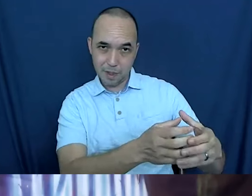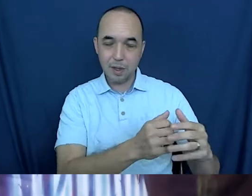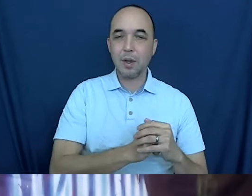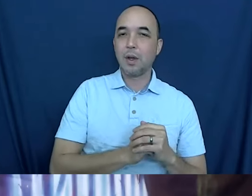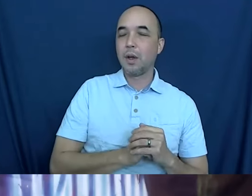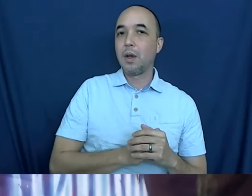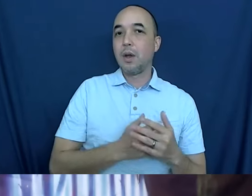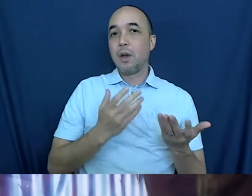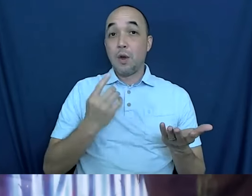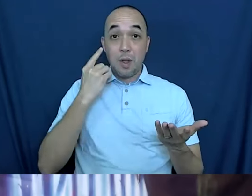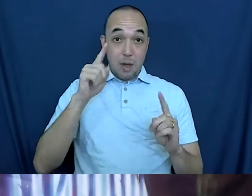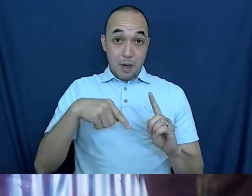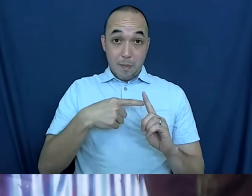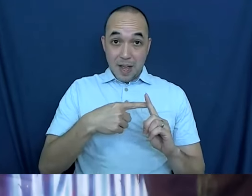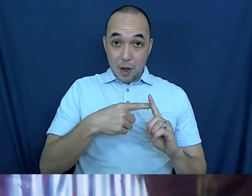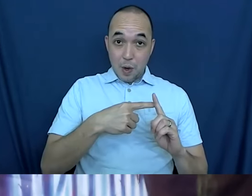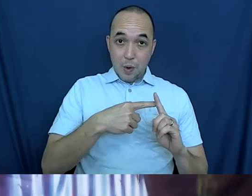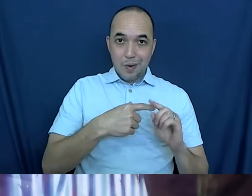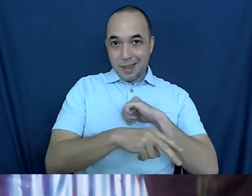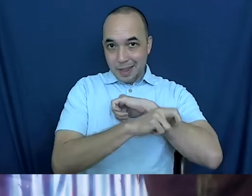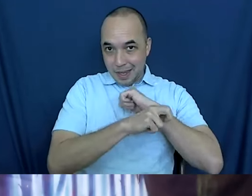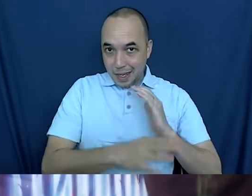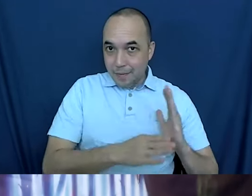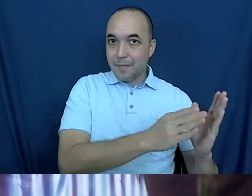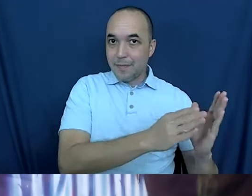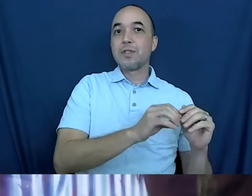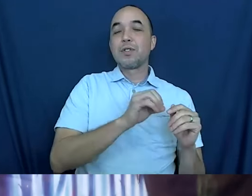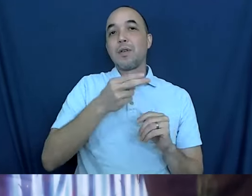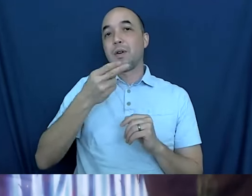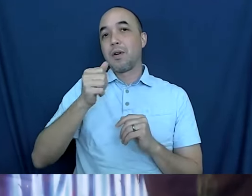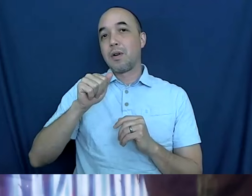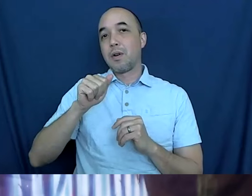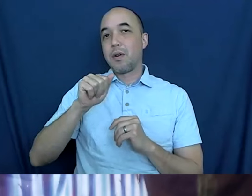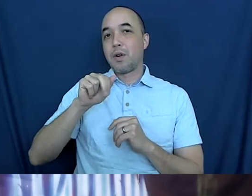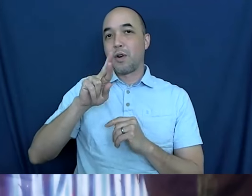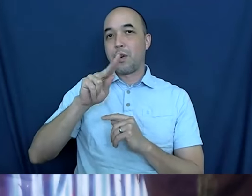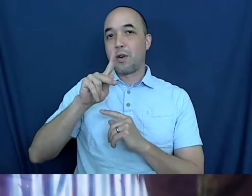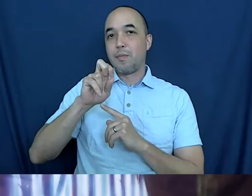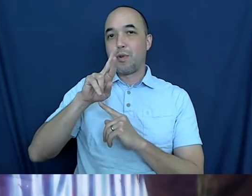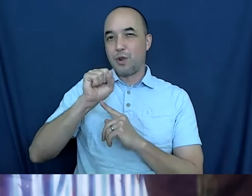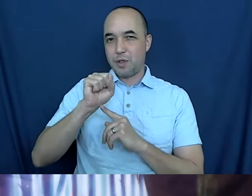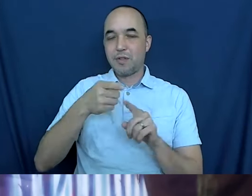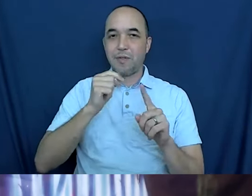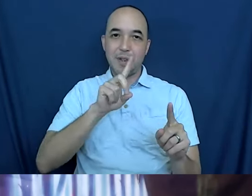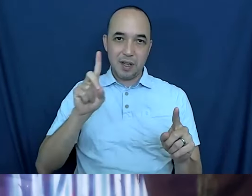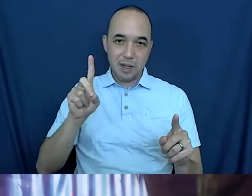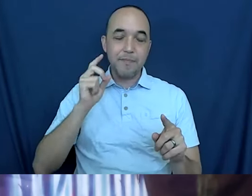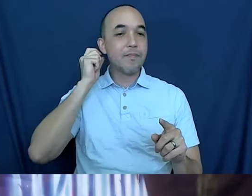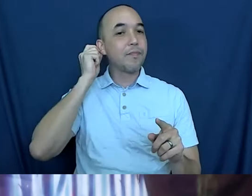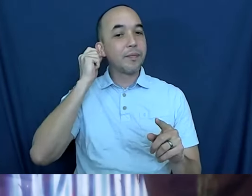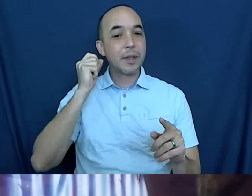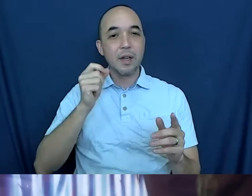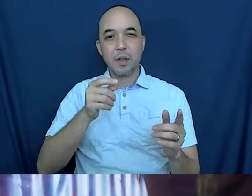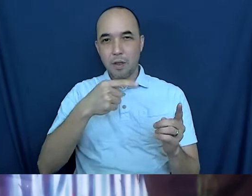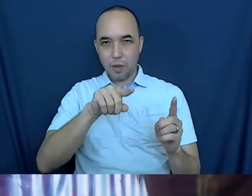you think about groups of thieves, you think about something like the Harpers in D&D. These are all groups that are going to want to